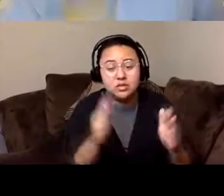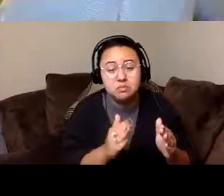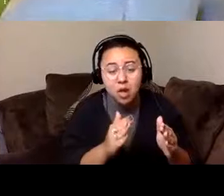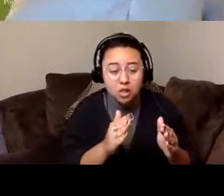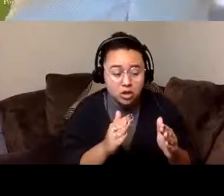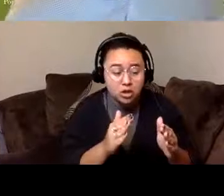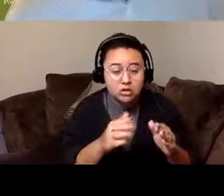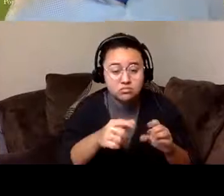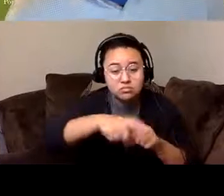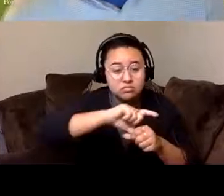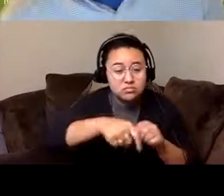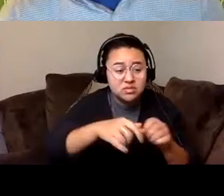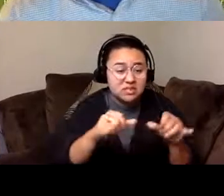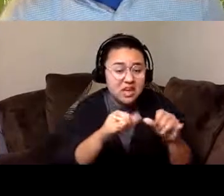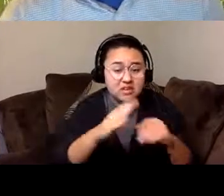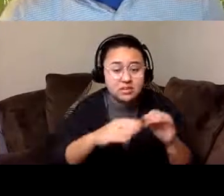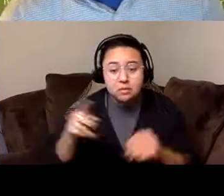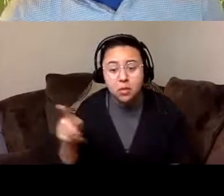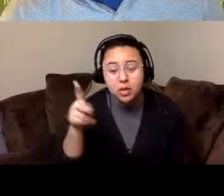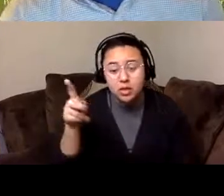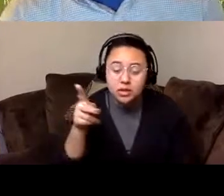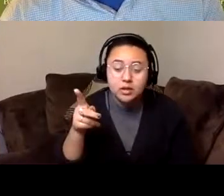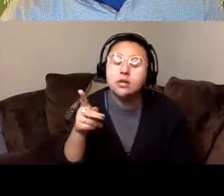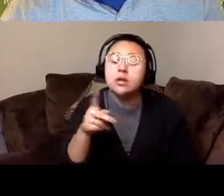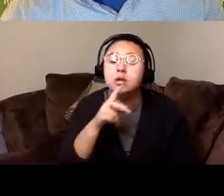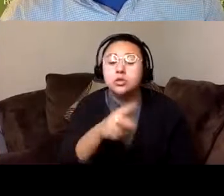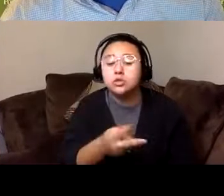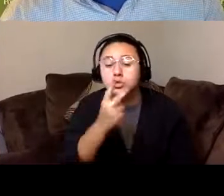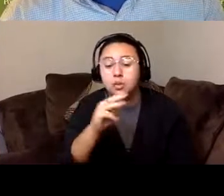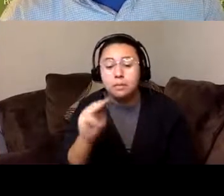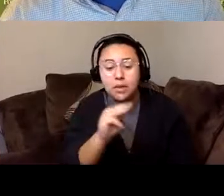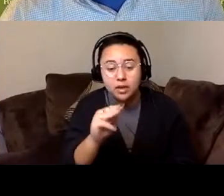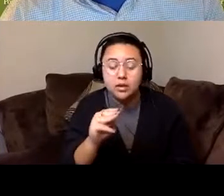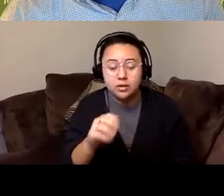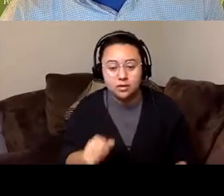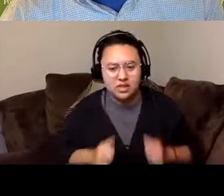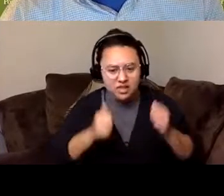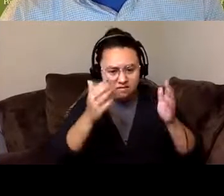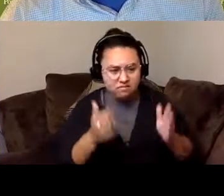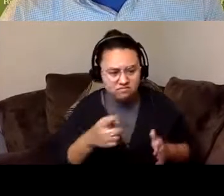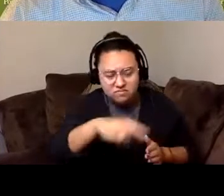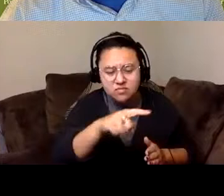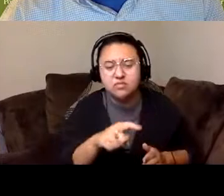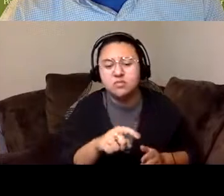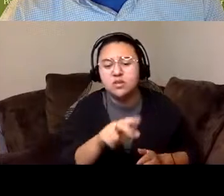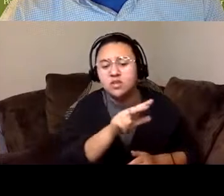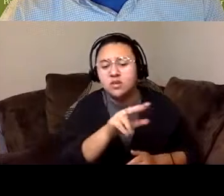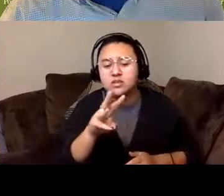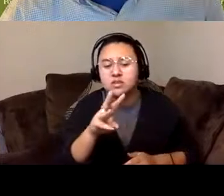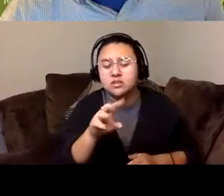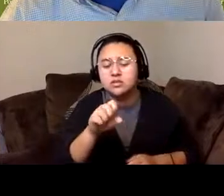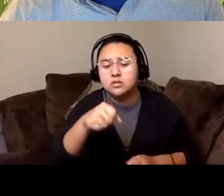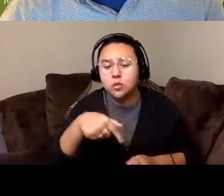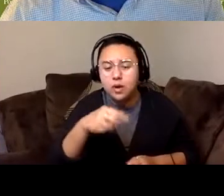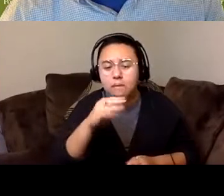than that of Portland, with 2 million residents within about a 36 square mile geography. And this